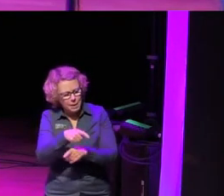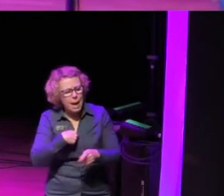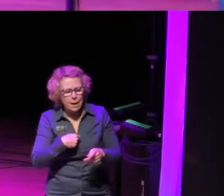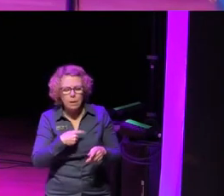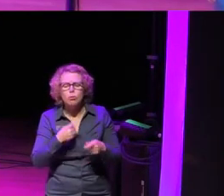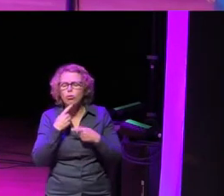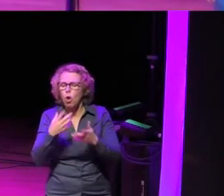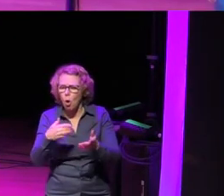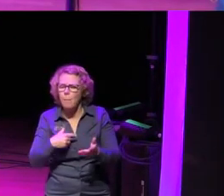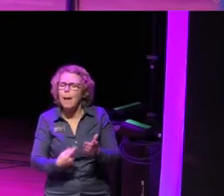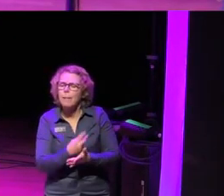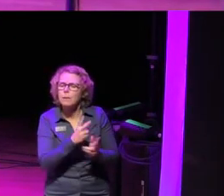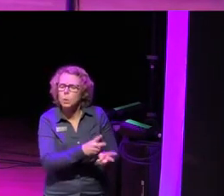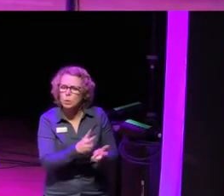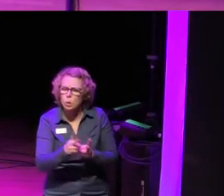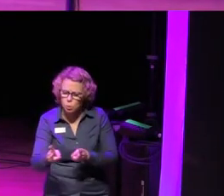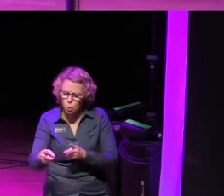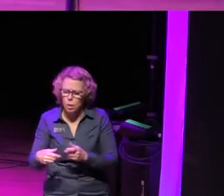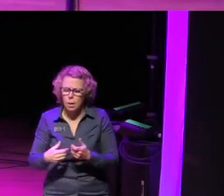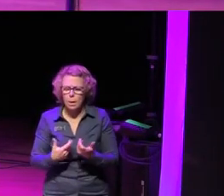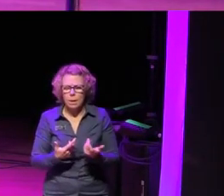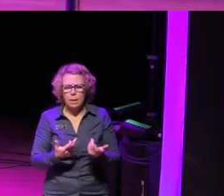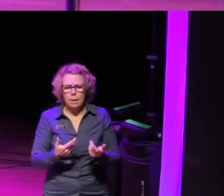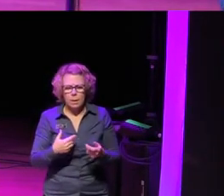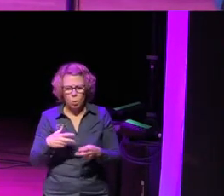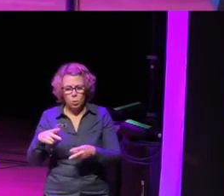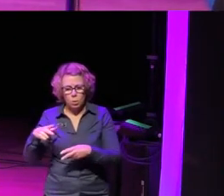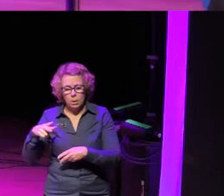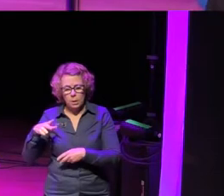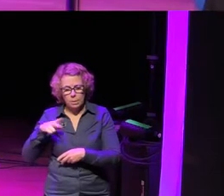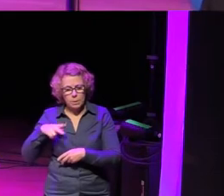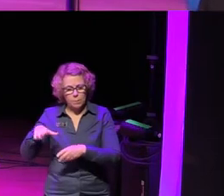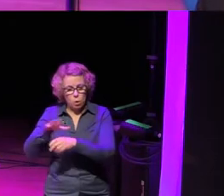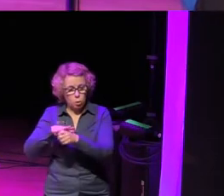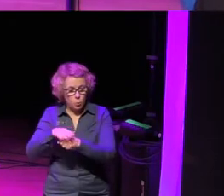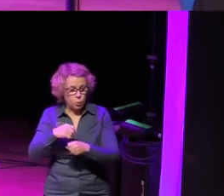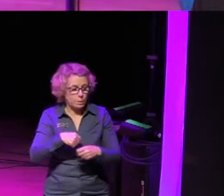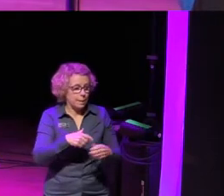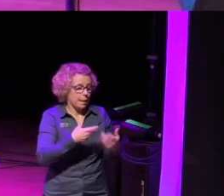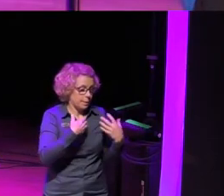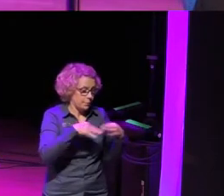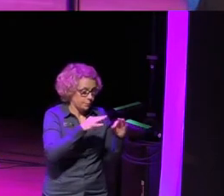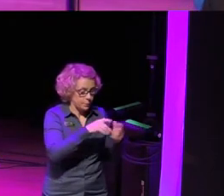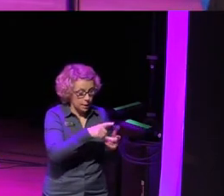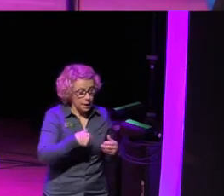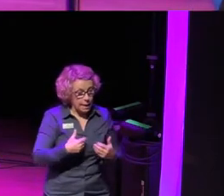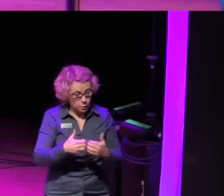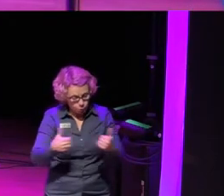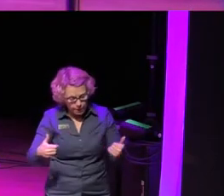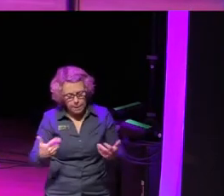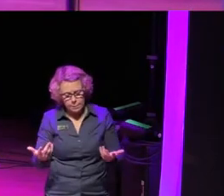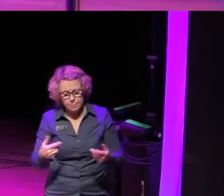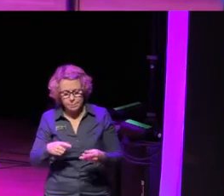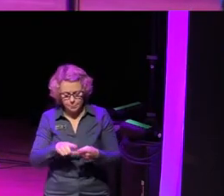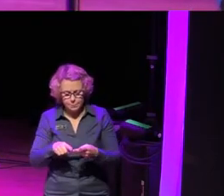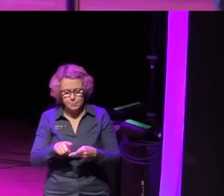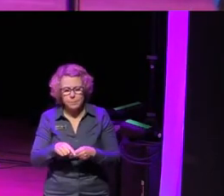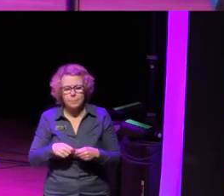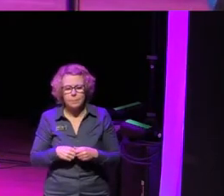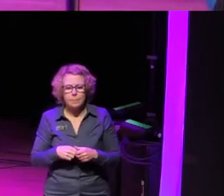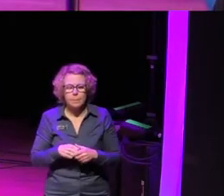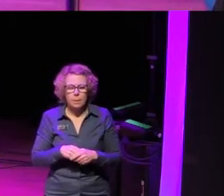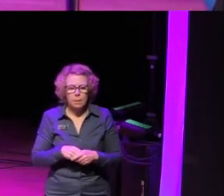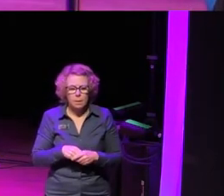difference between the private sector and politics? So I will let you in now if you have. Yeah, no, because you say